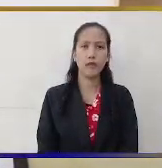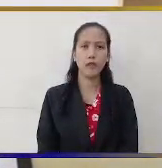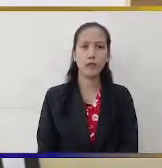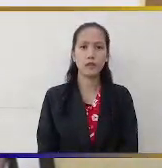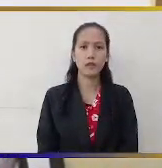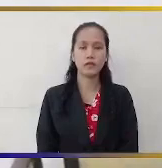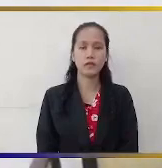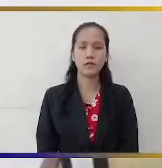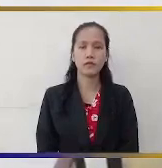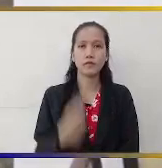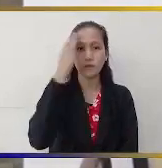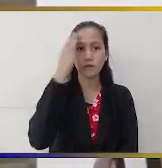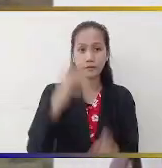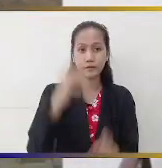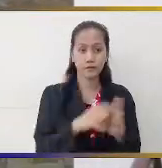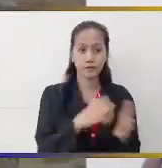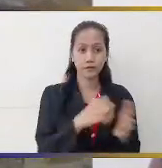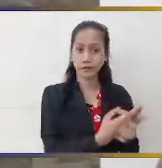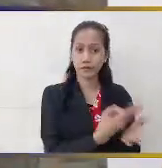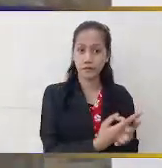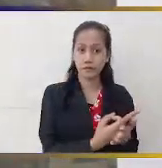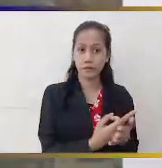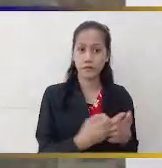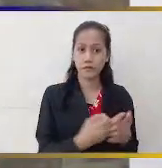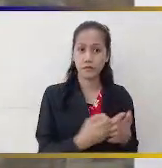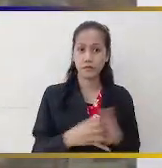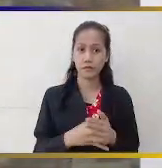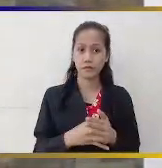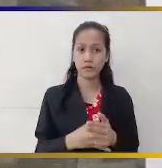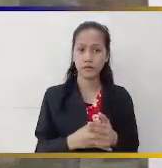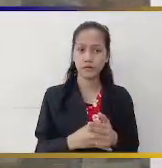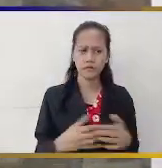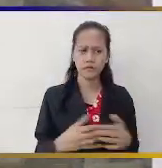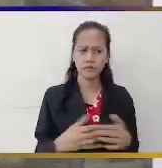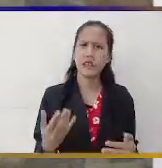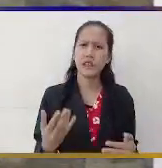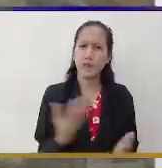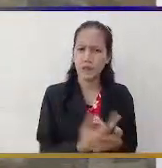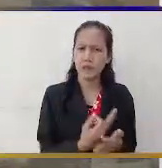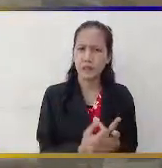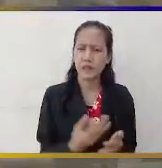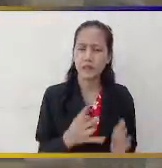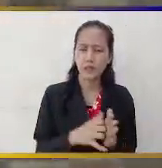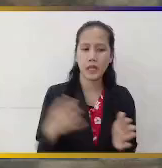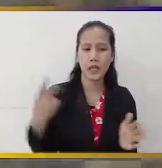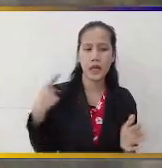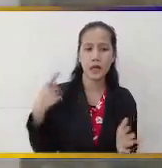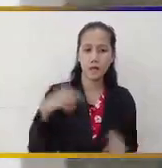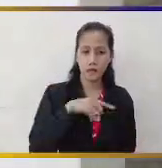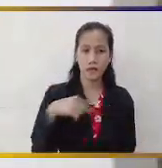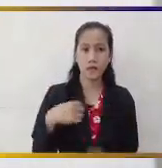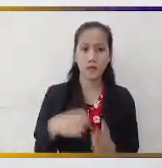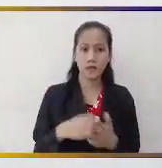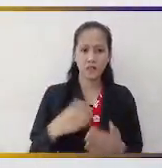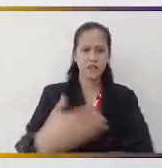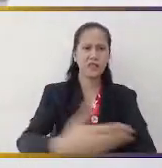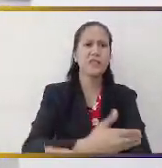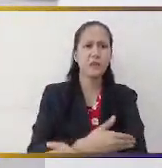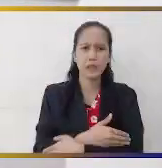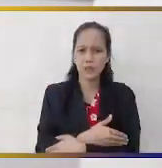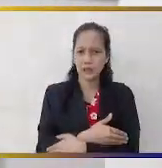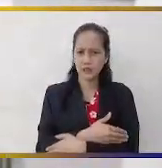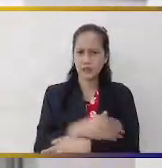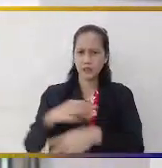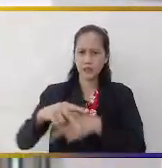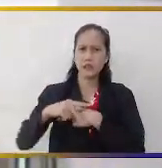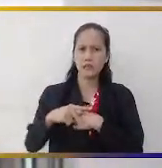of the world. And you think, you just don't want to give your money. You think, and this is the way we are deceived, you think, I'll hang